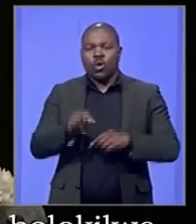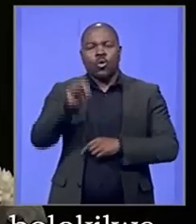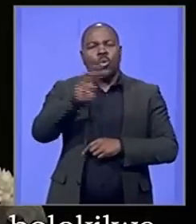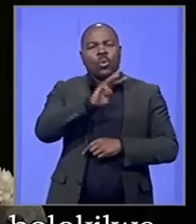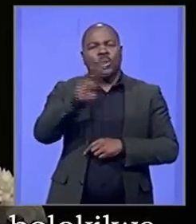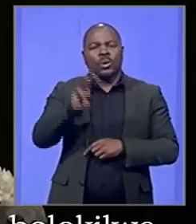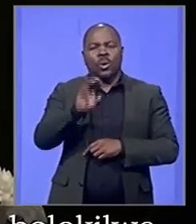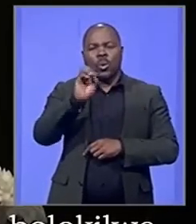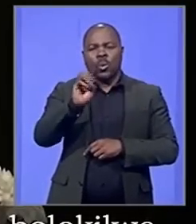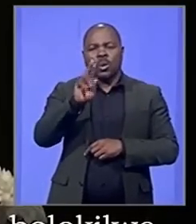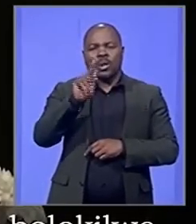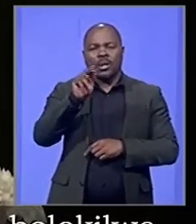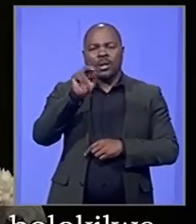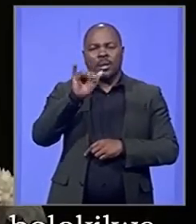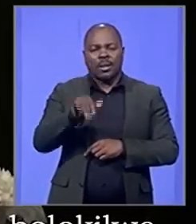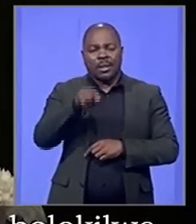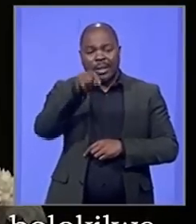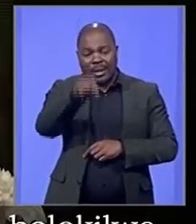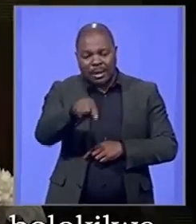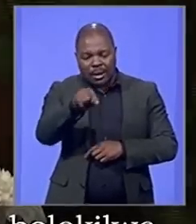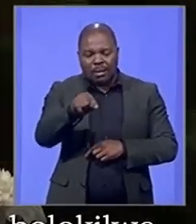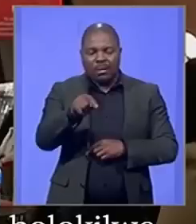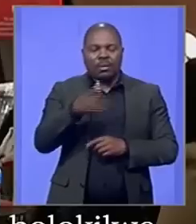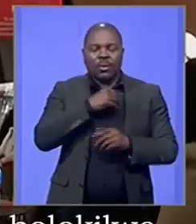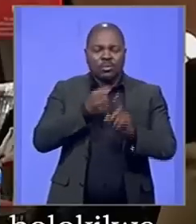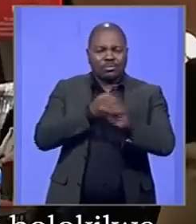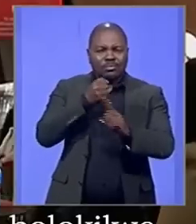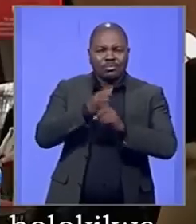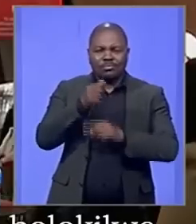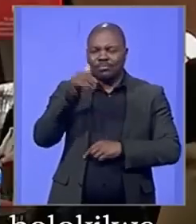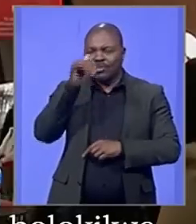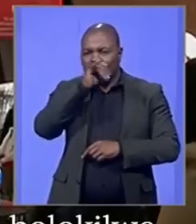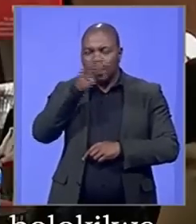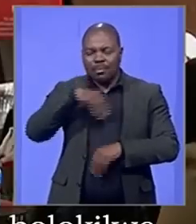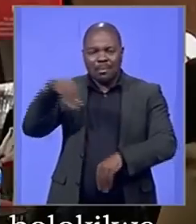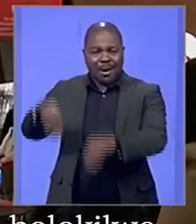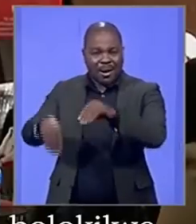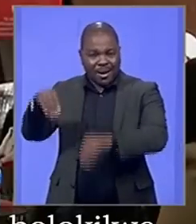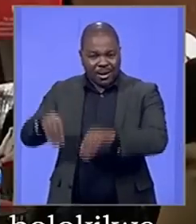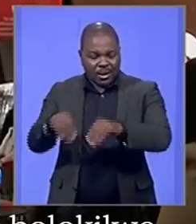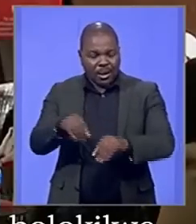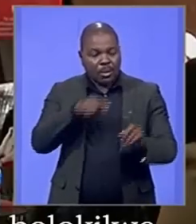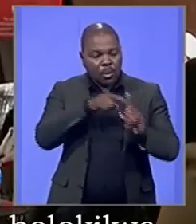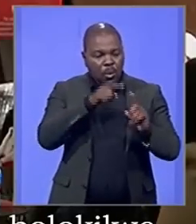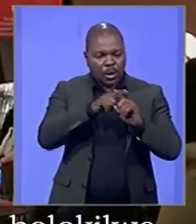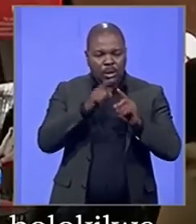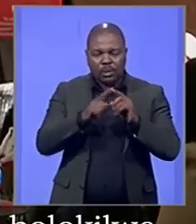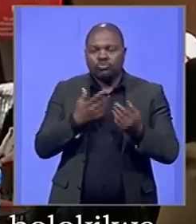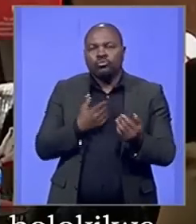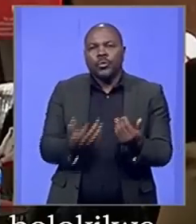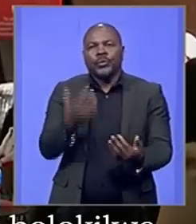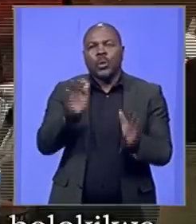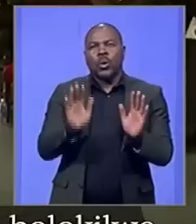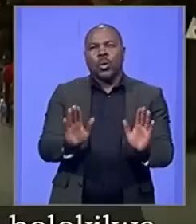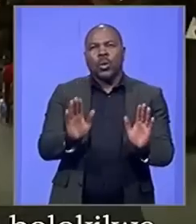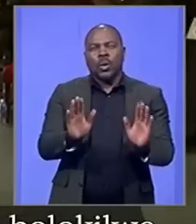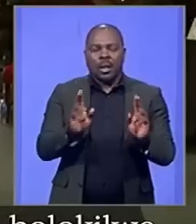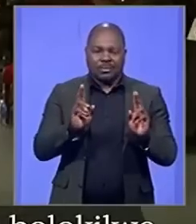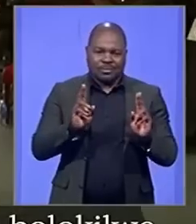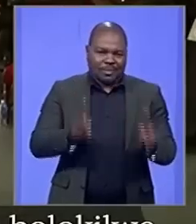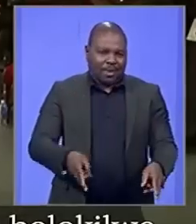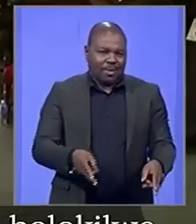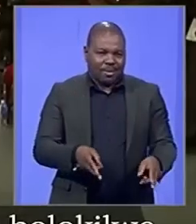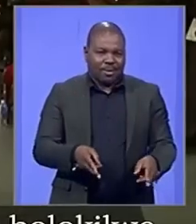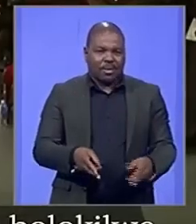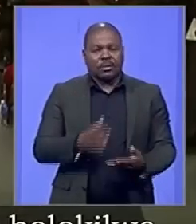West letsholong le kgahlano le barafi ba seng molaong. Ho hlaloswa ha ba hlokahetse nakong eo ba neng ba ifuthumaditse mollong. Ba neng